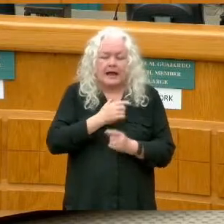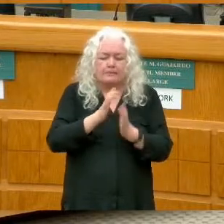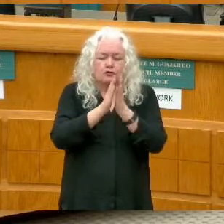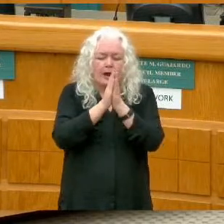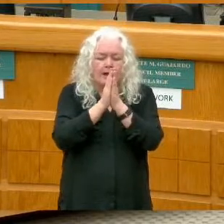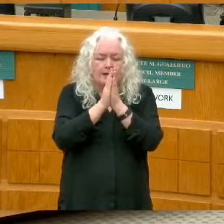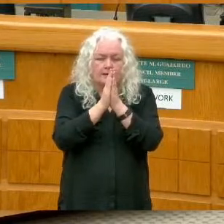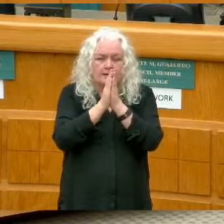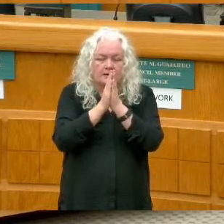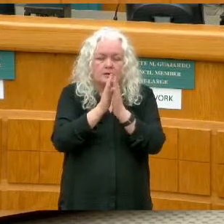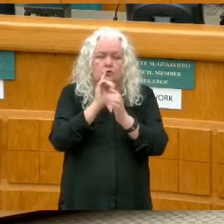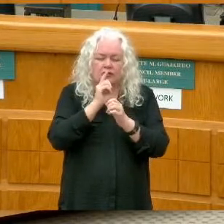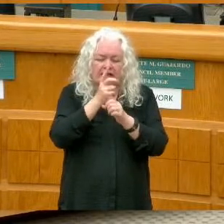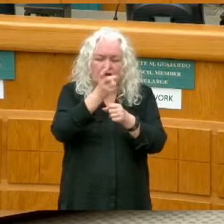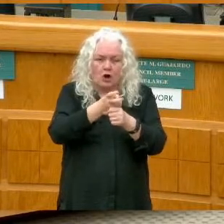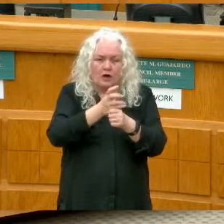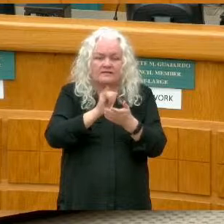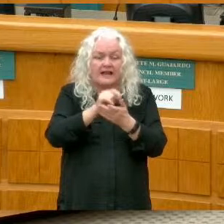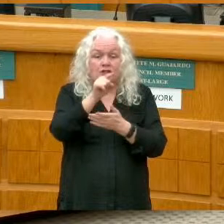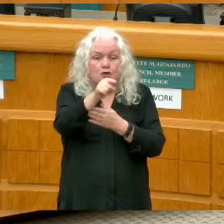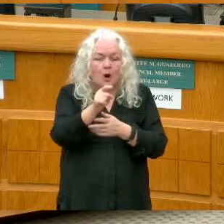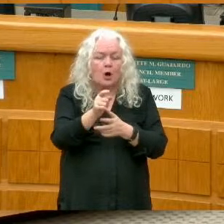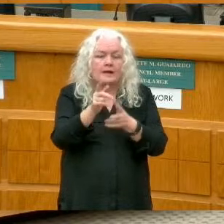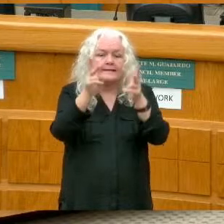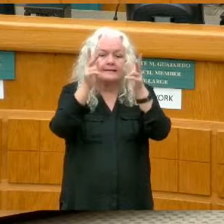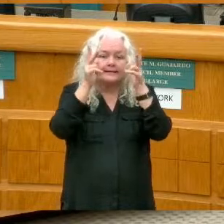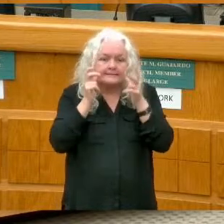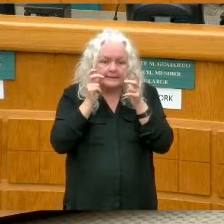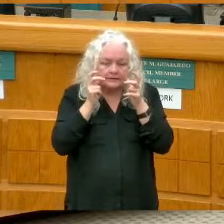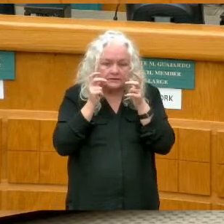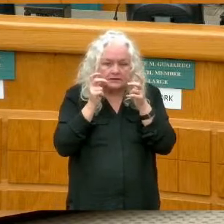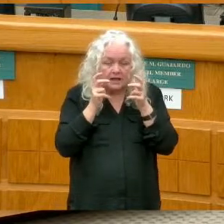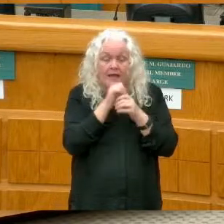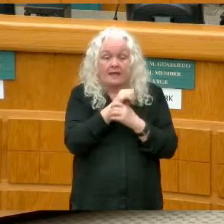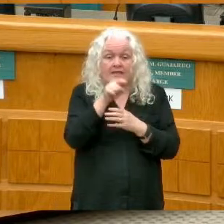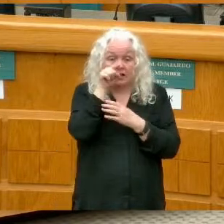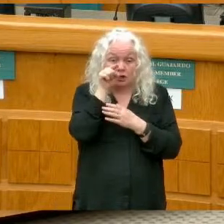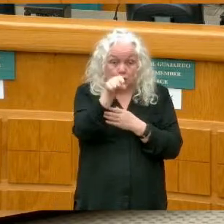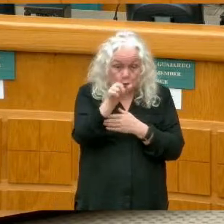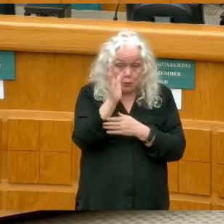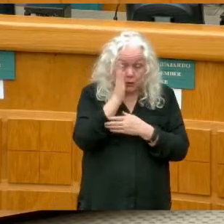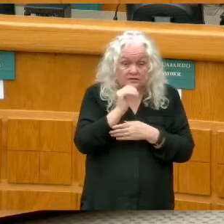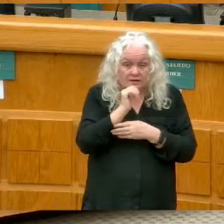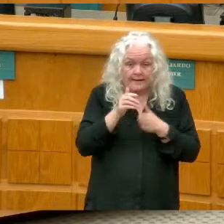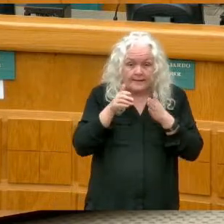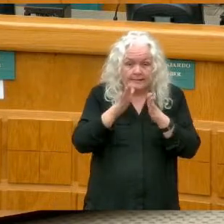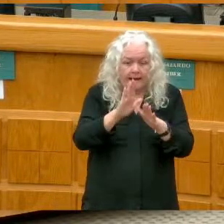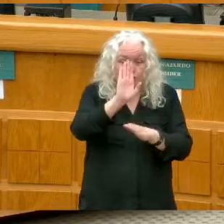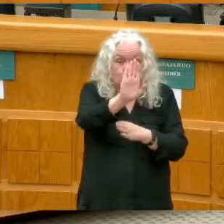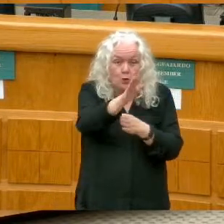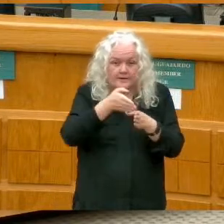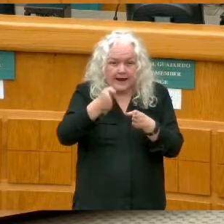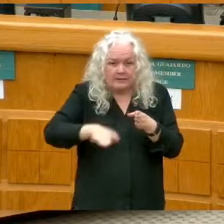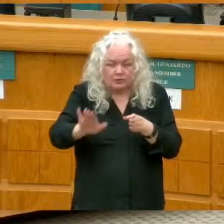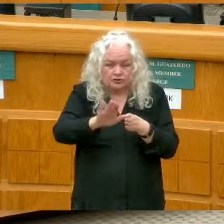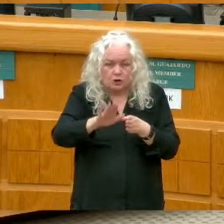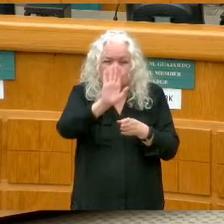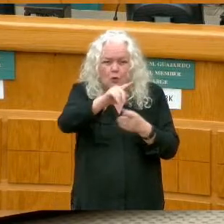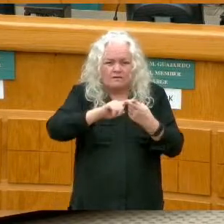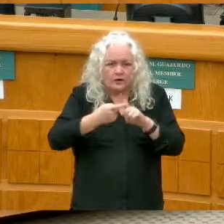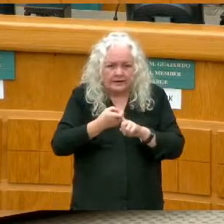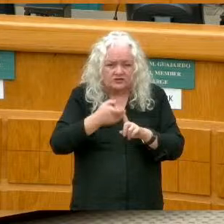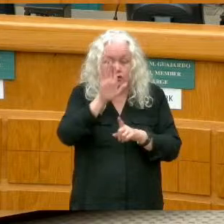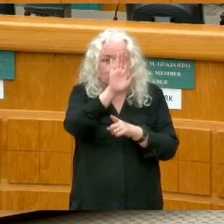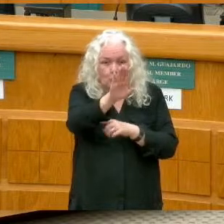praying really hard that you are listening and that you will not allow your neighbors, your